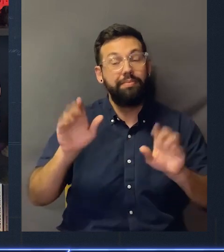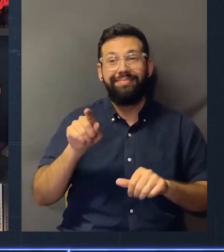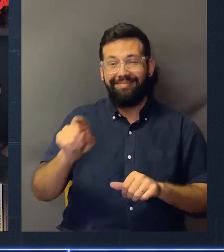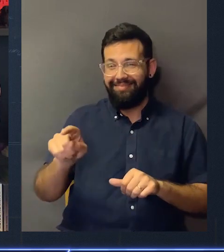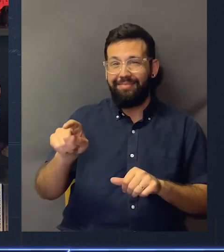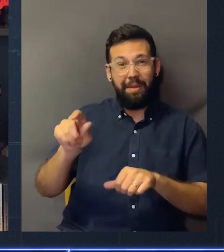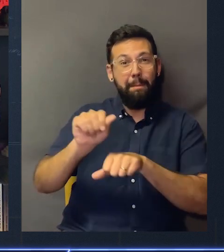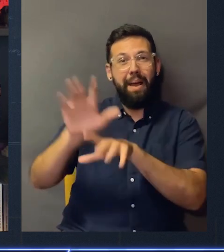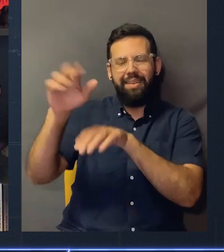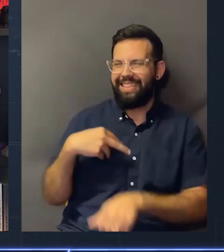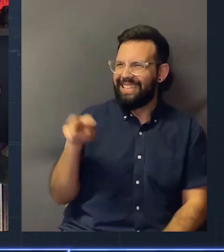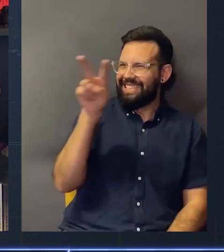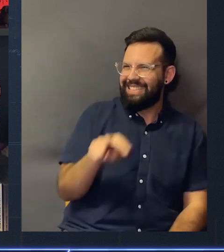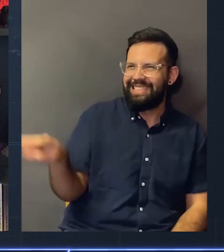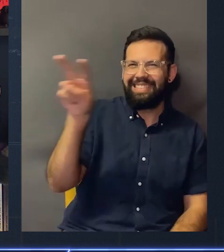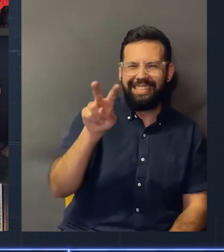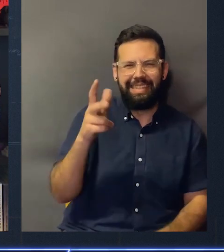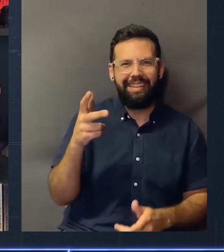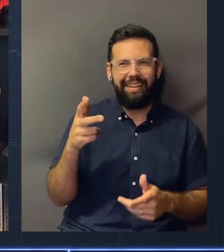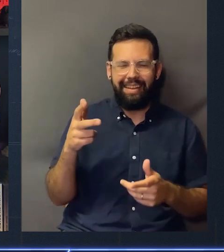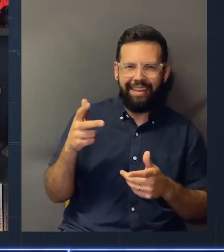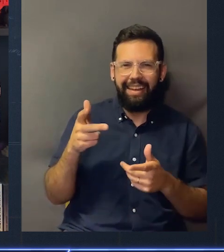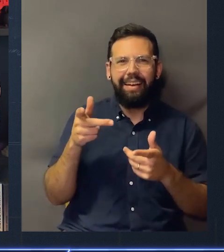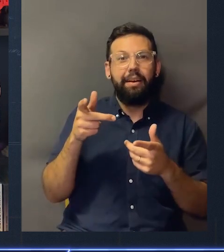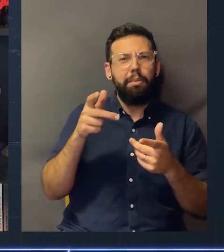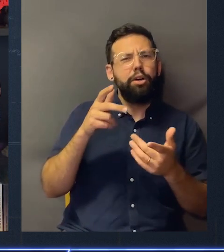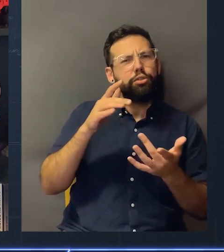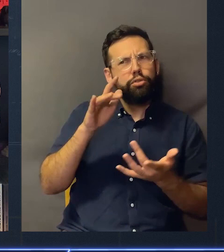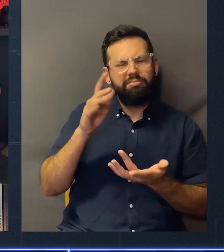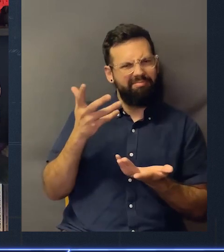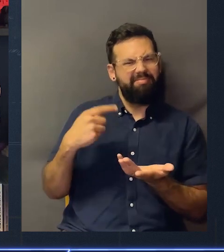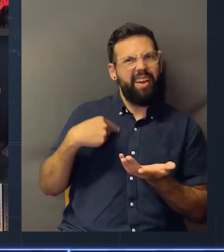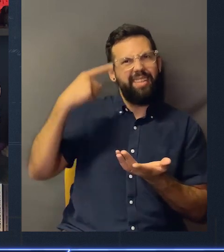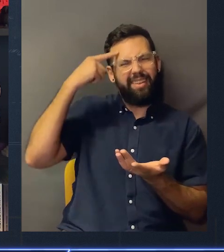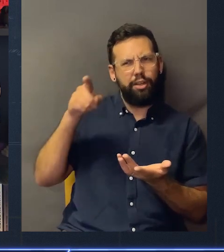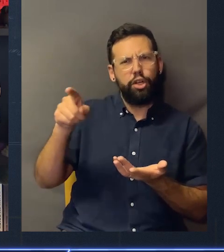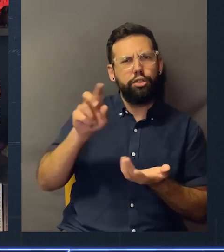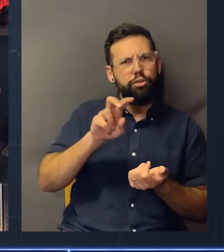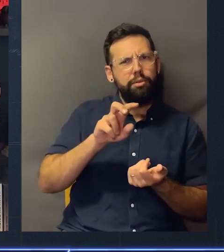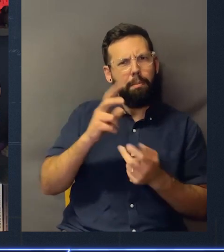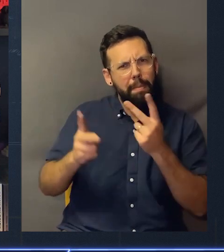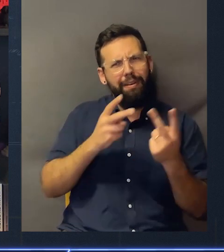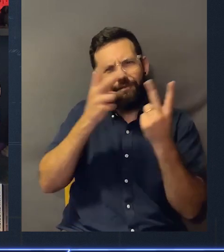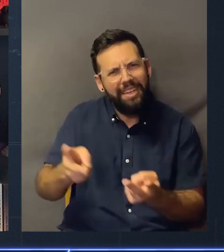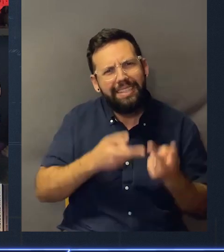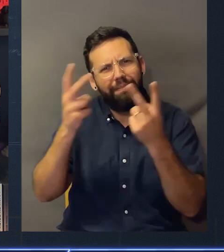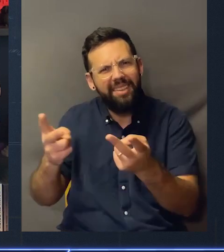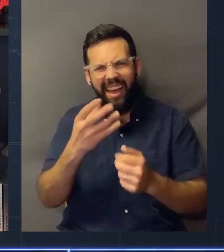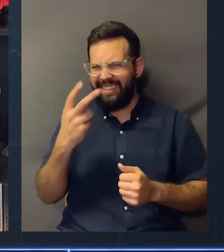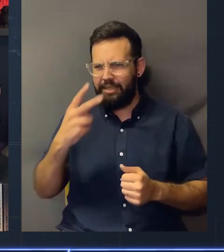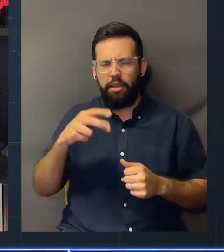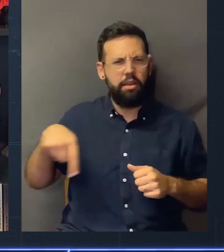well, it's a tourist attraction, so it must be safe, right? Any tourist should be able to do it. And you kind of look at the variety of folks that are about to